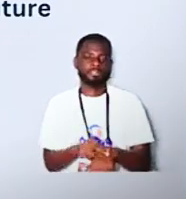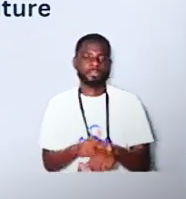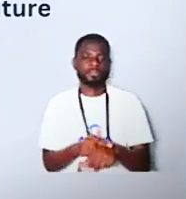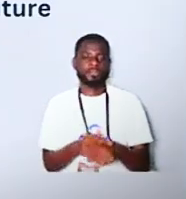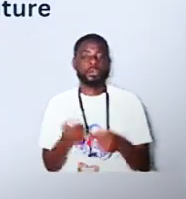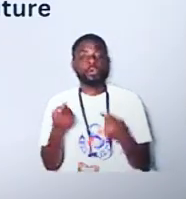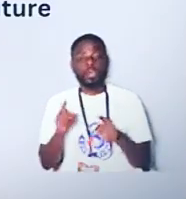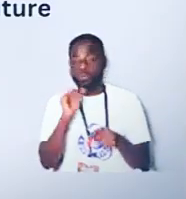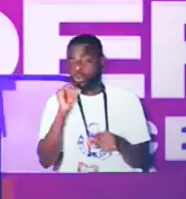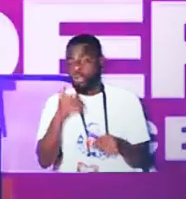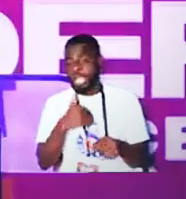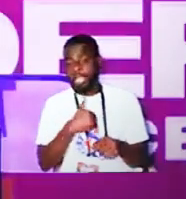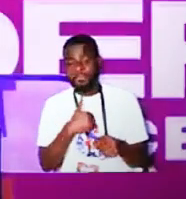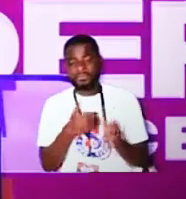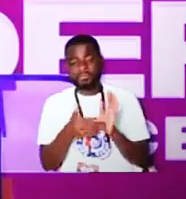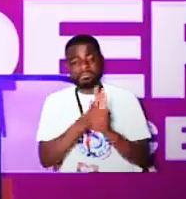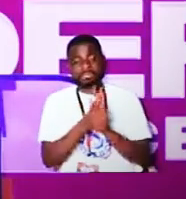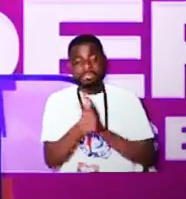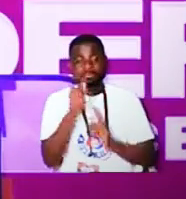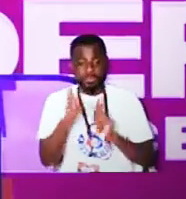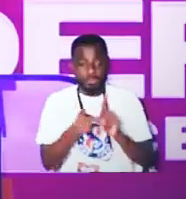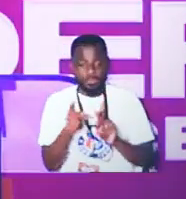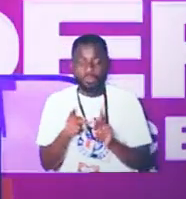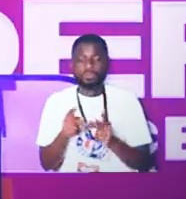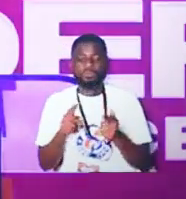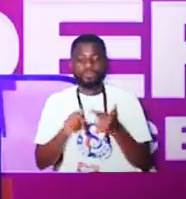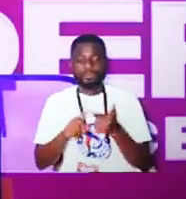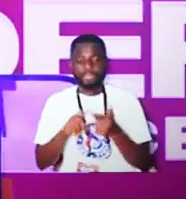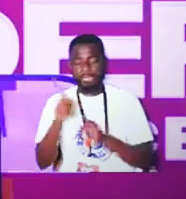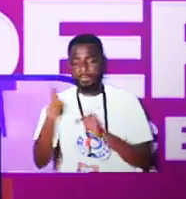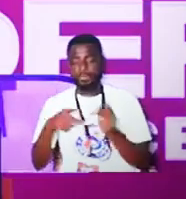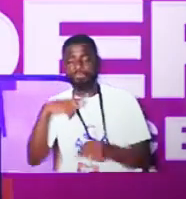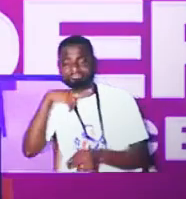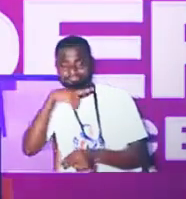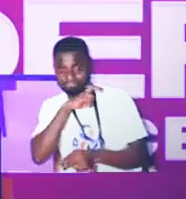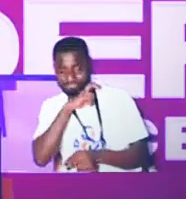competent hands and the people are greedy. Corruption